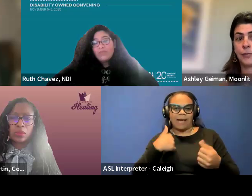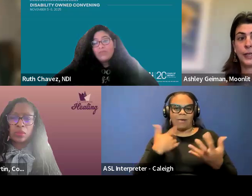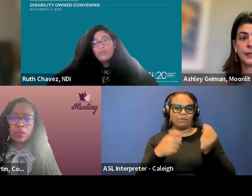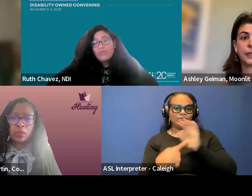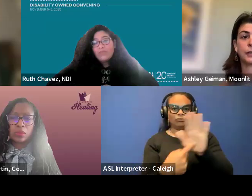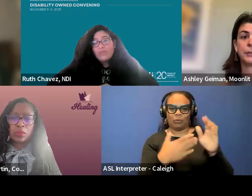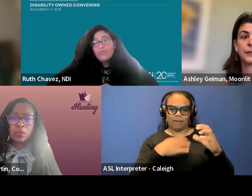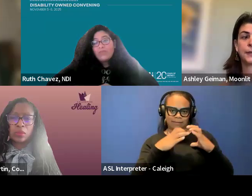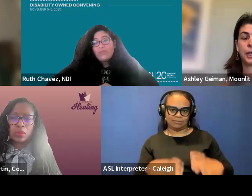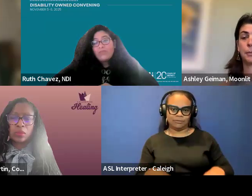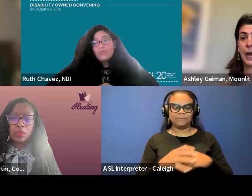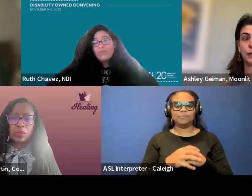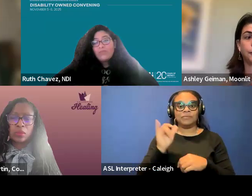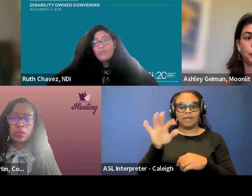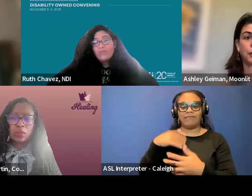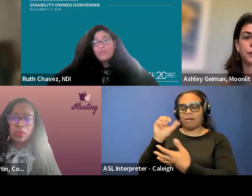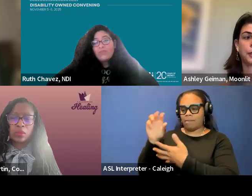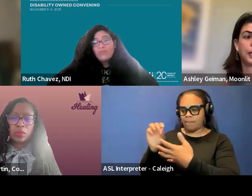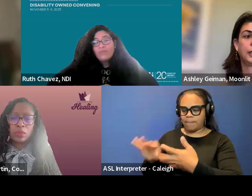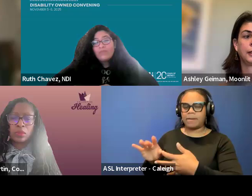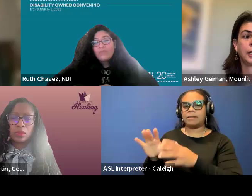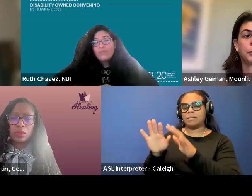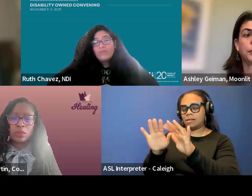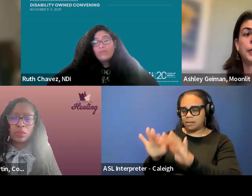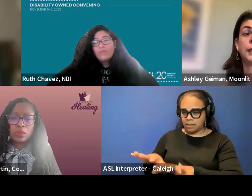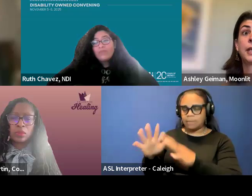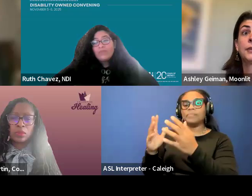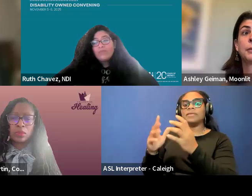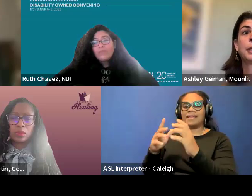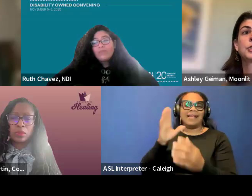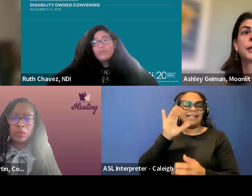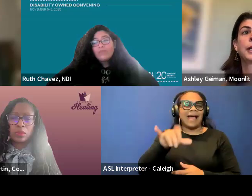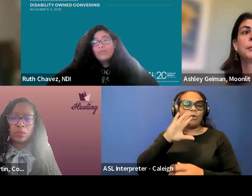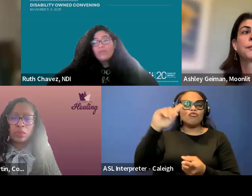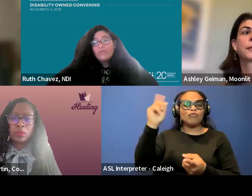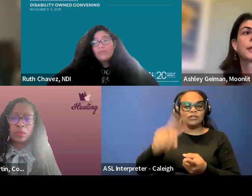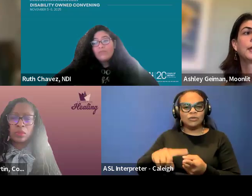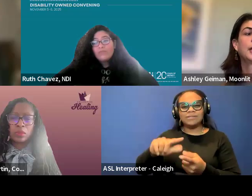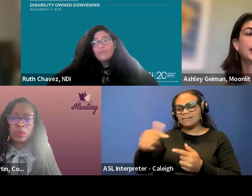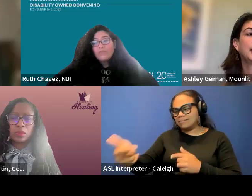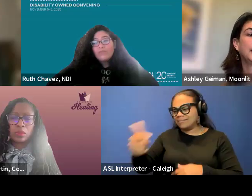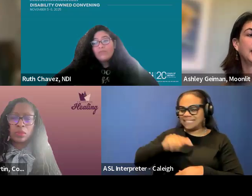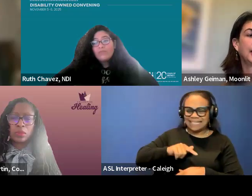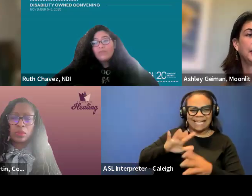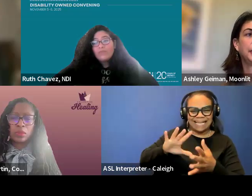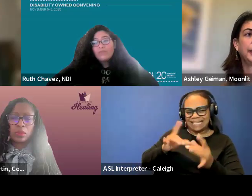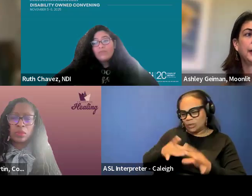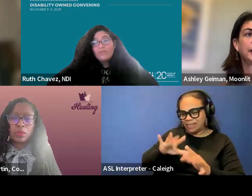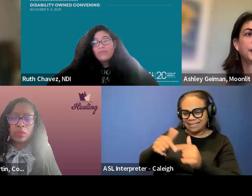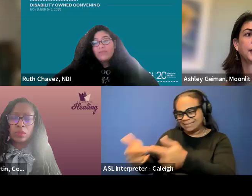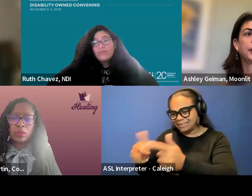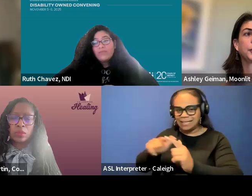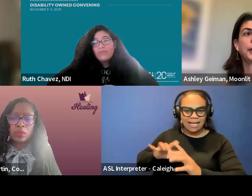doing all of this, it limits the back and forth and it saves a bunch of time.